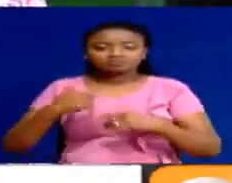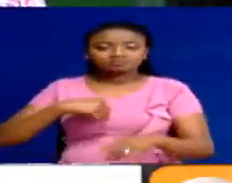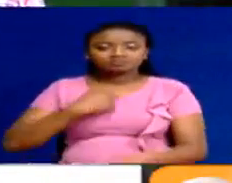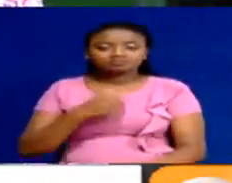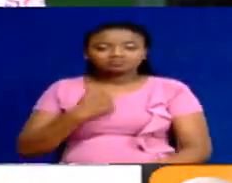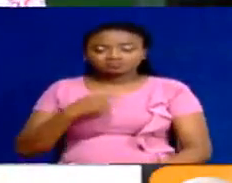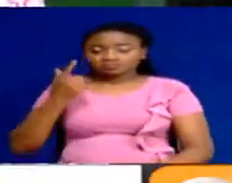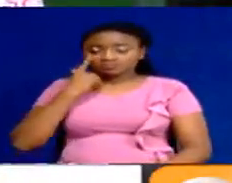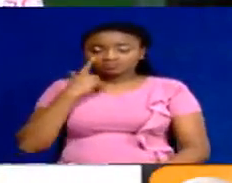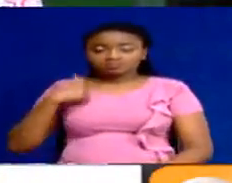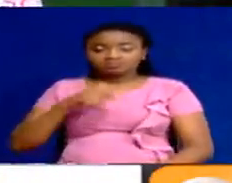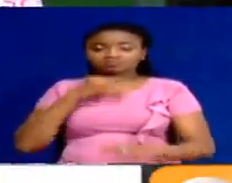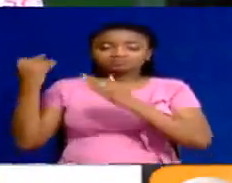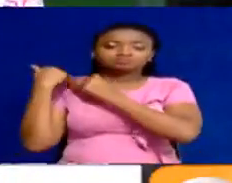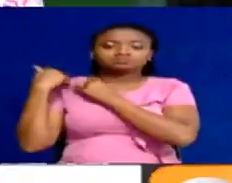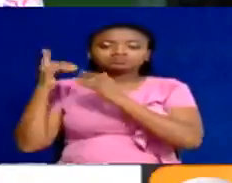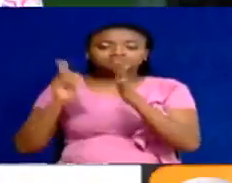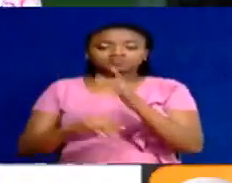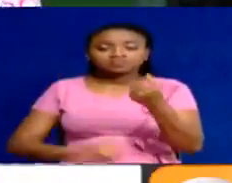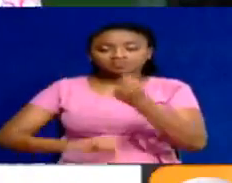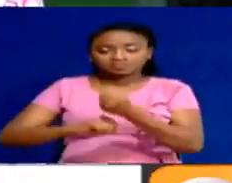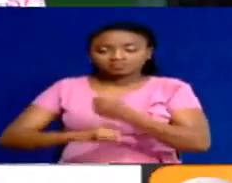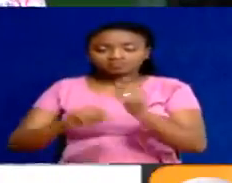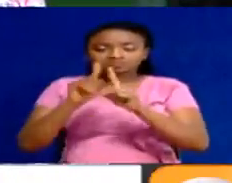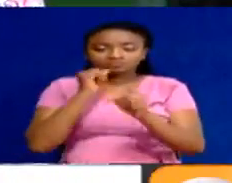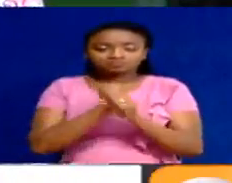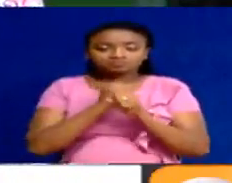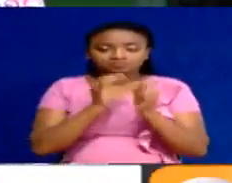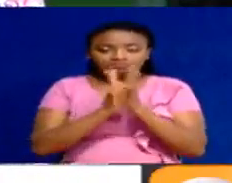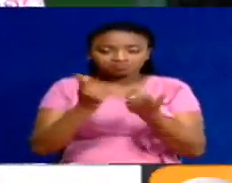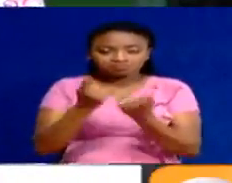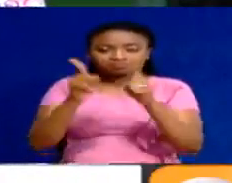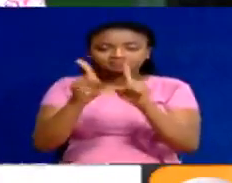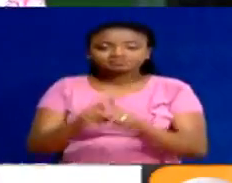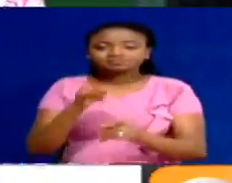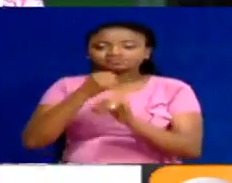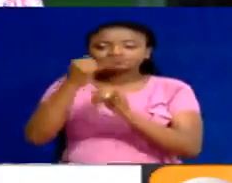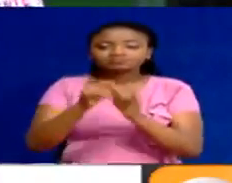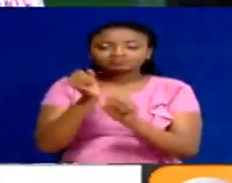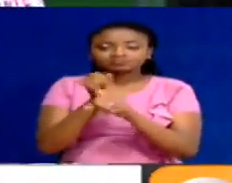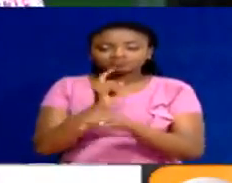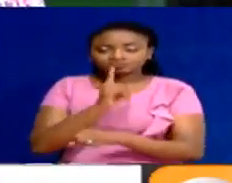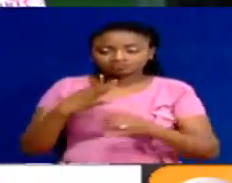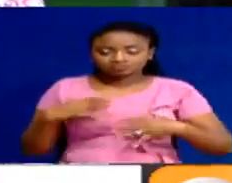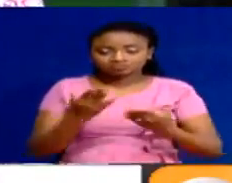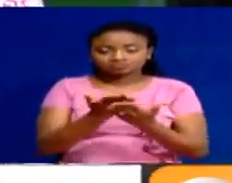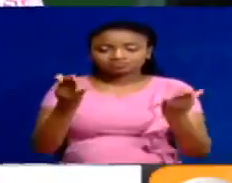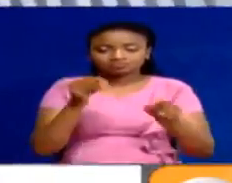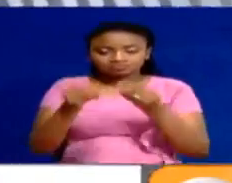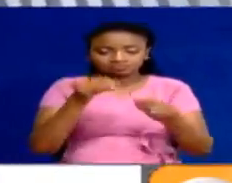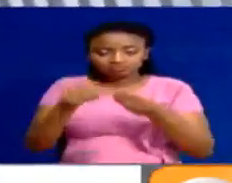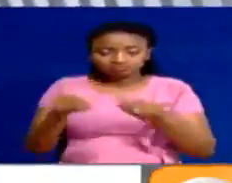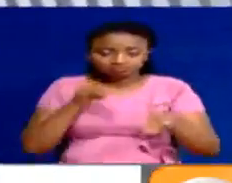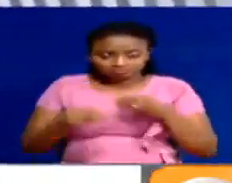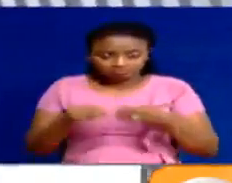mandate is to support, to work with, and to ensure that persons with disability live dignified